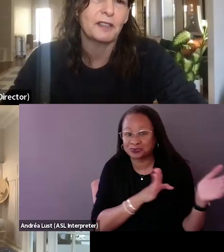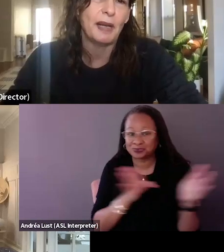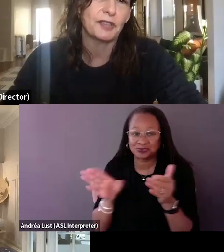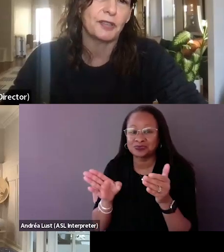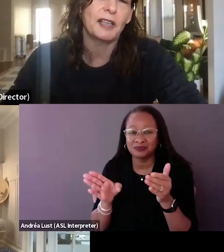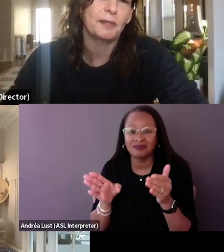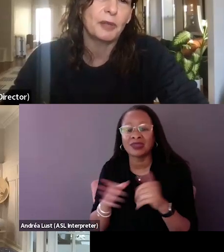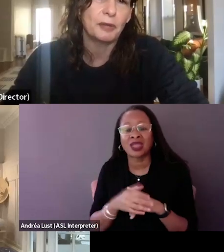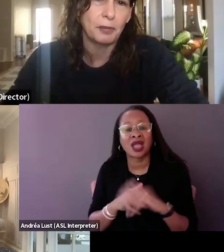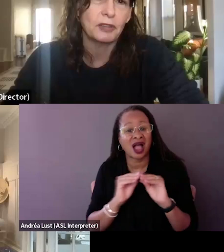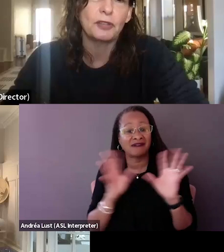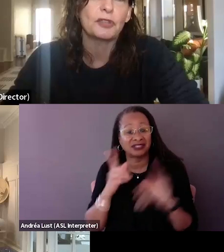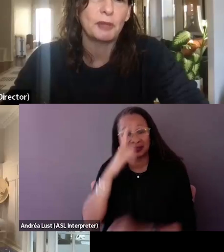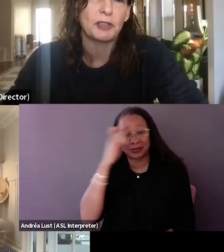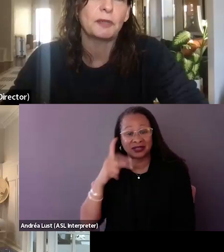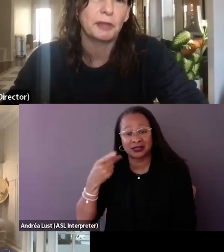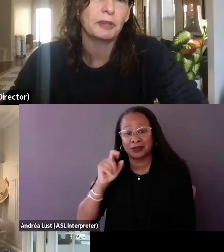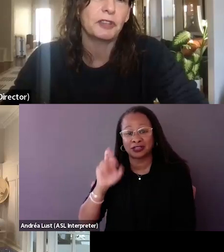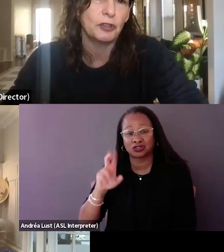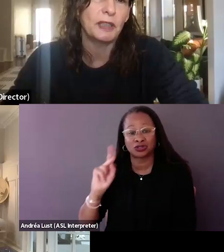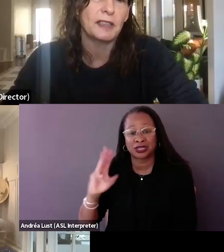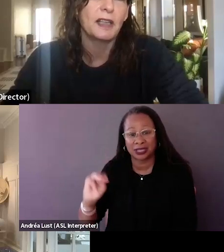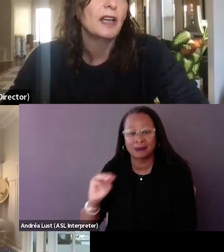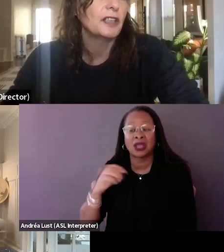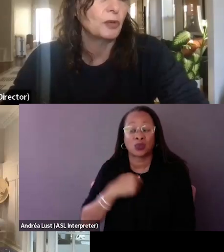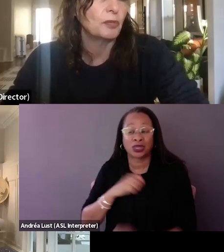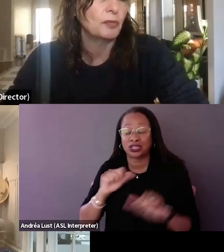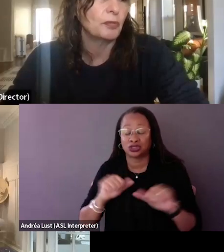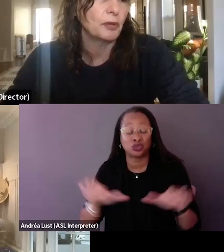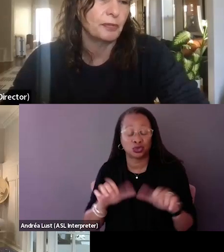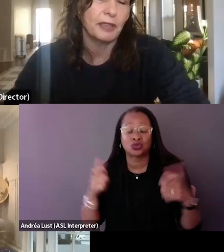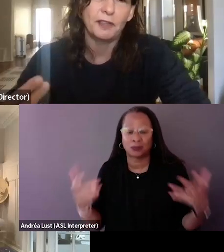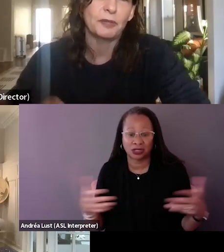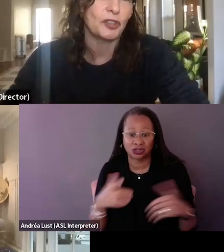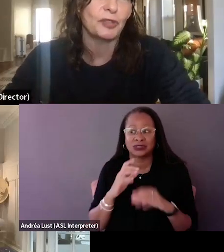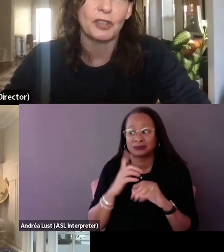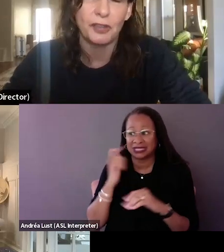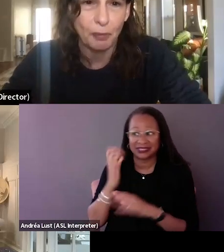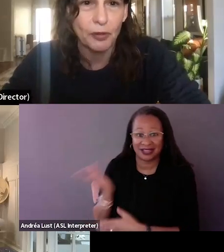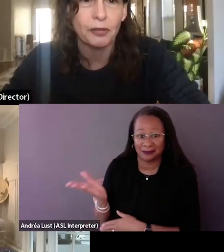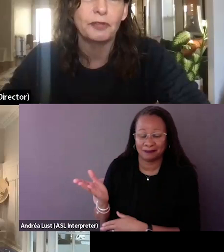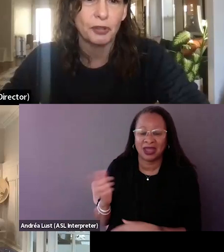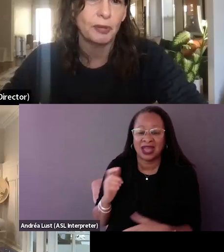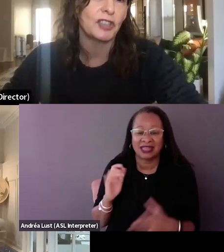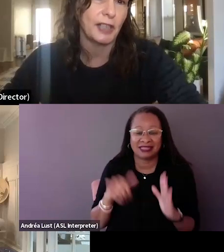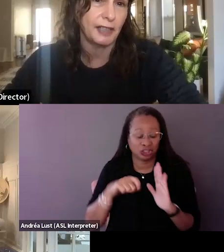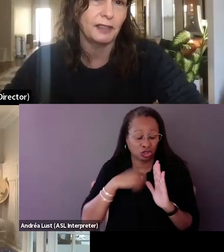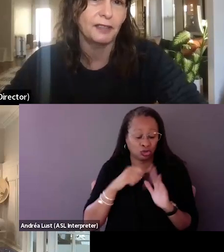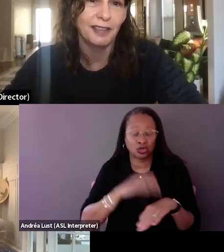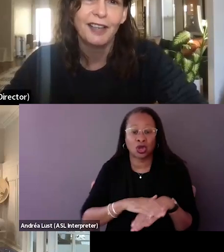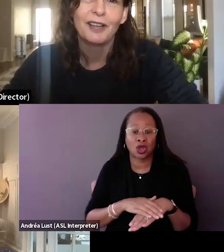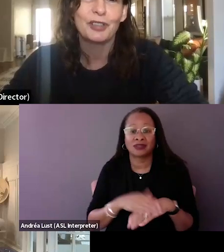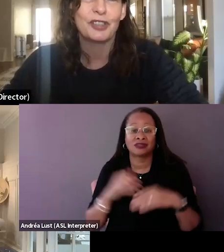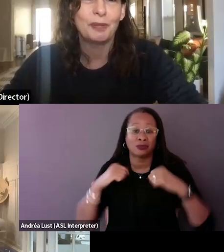obviously because of Pastor Kim that we were able to do so much of what we were able to do, because, this film shoots on the border of North Korea and